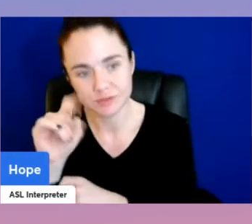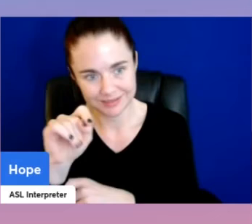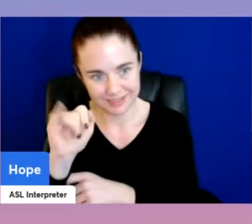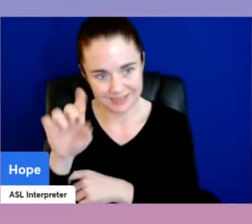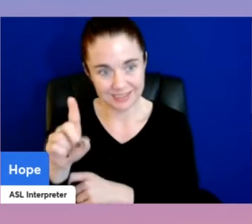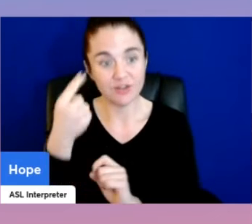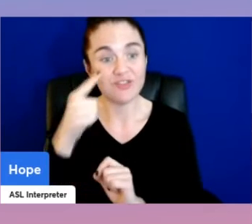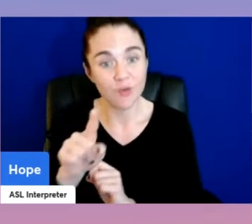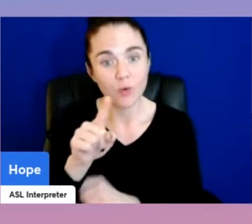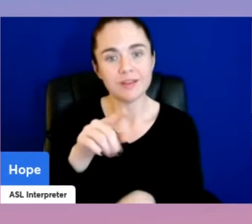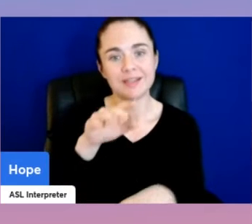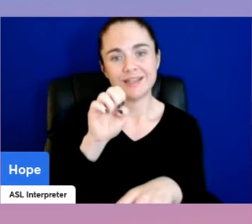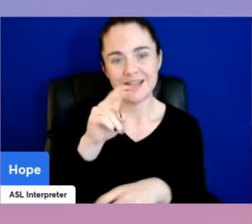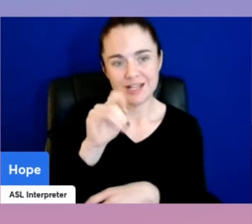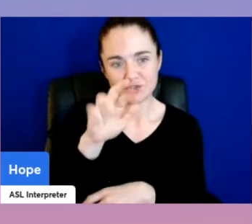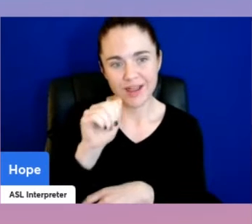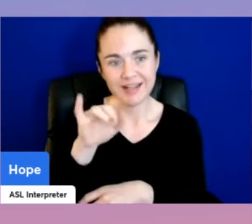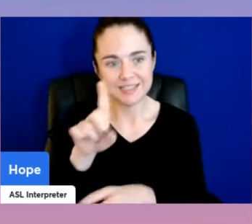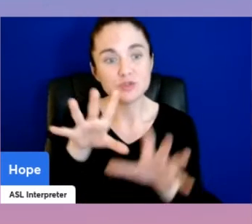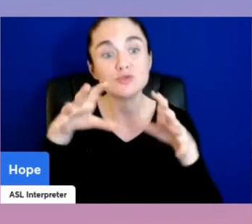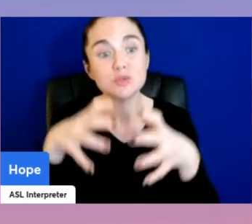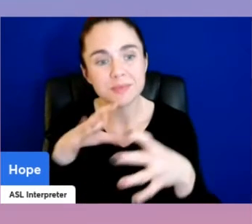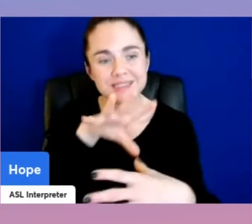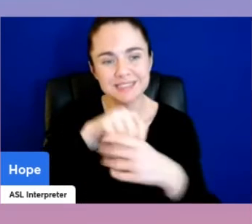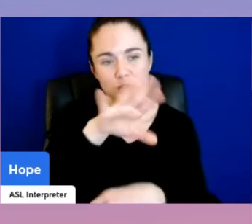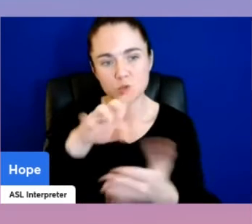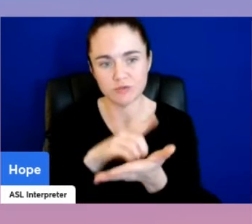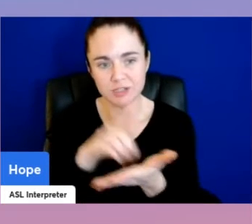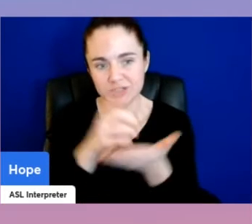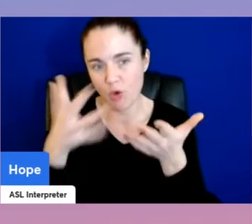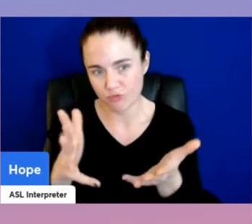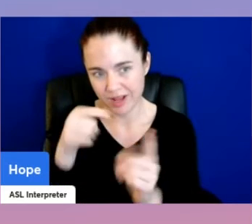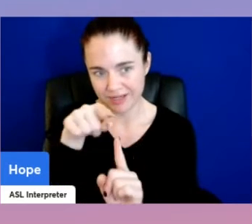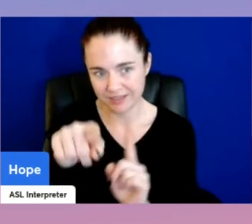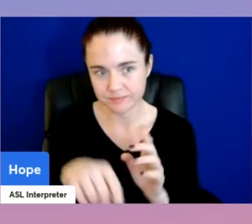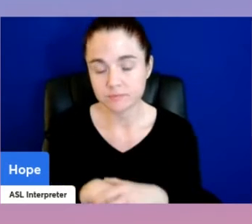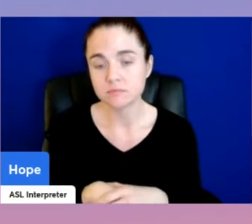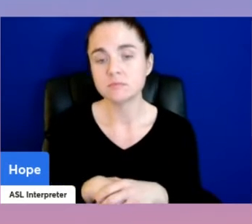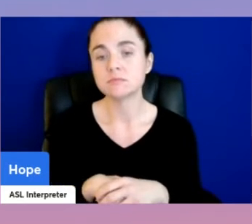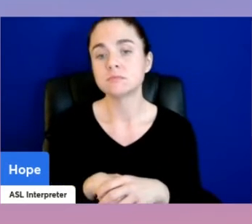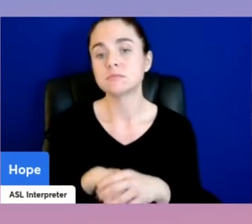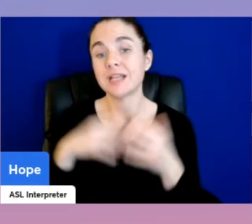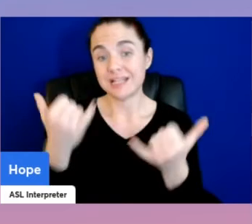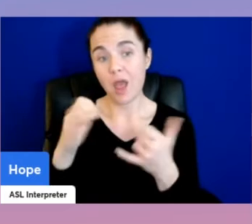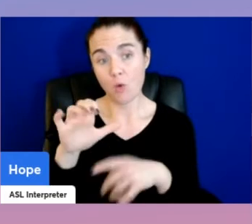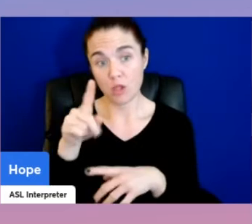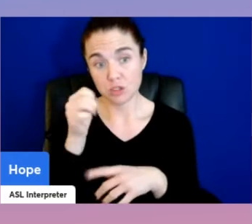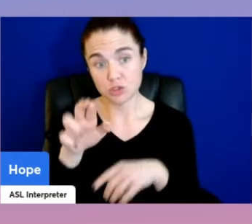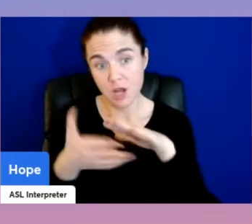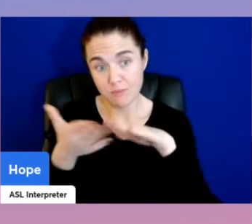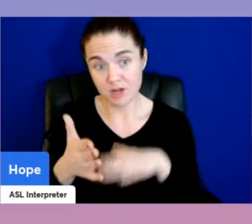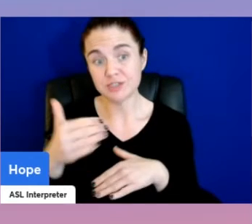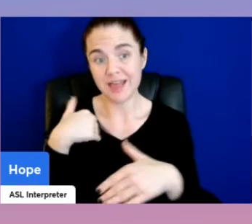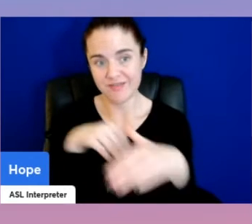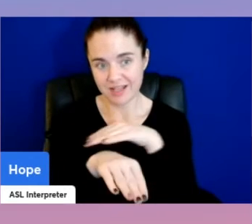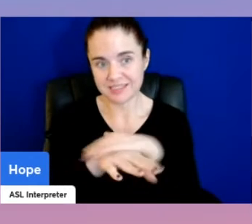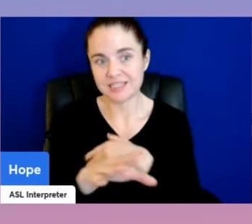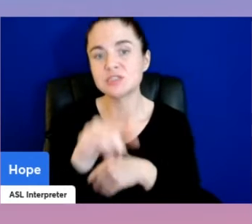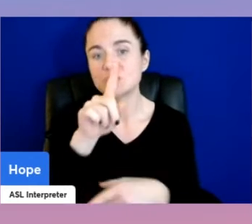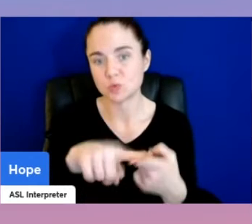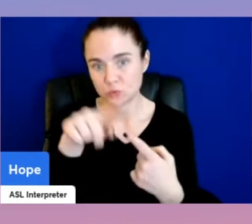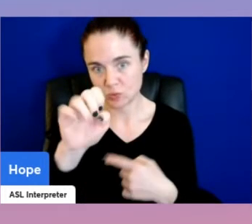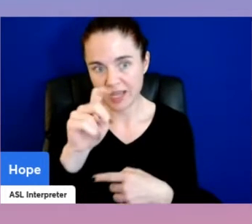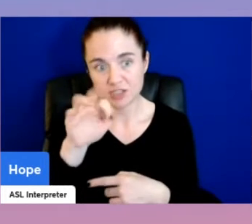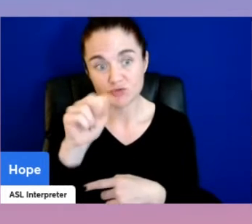ID group that's out there in your Entra ID directory. So now that the cluster operators have access through Entra ID, now